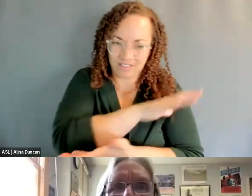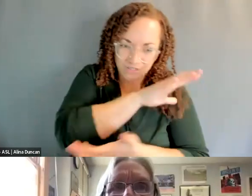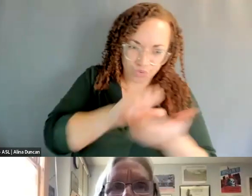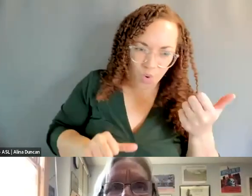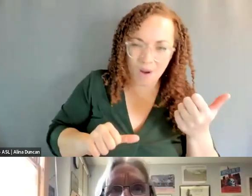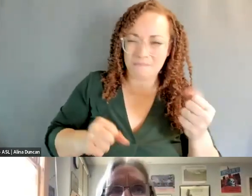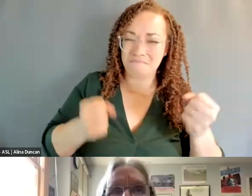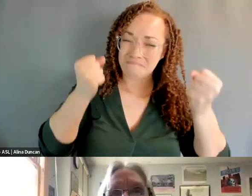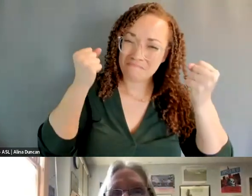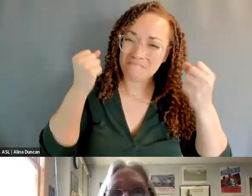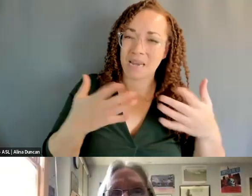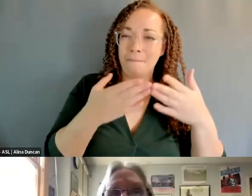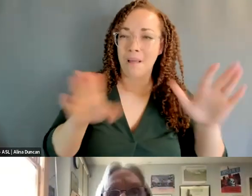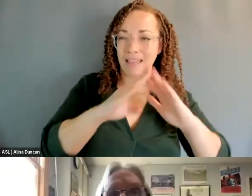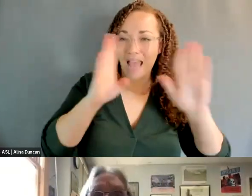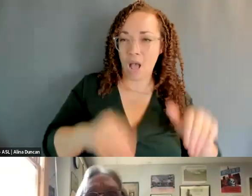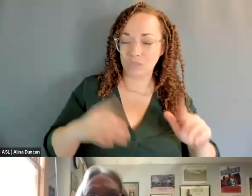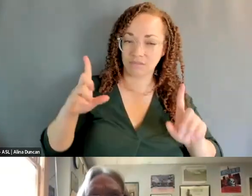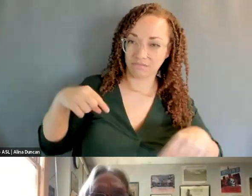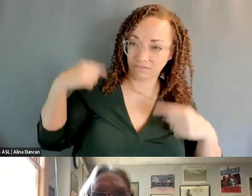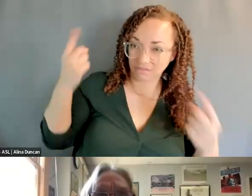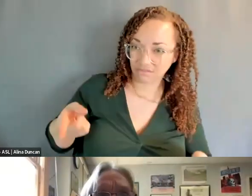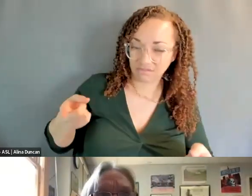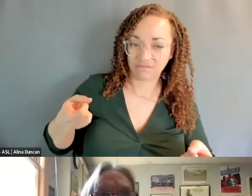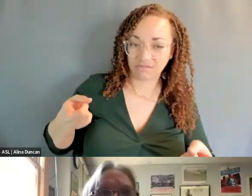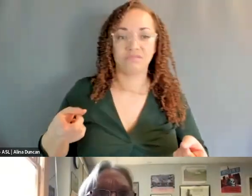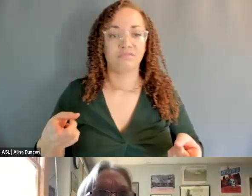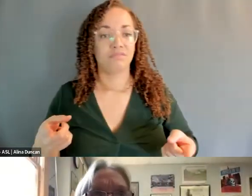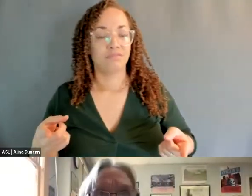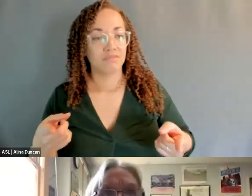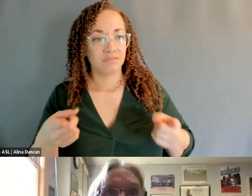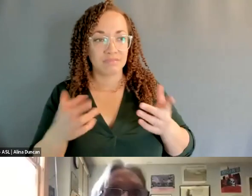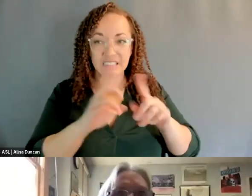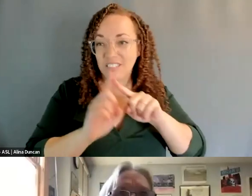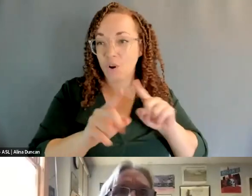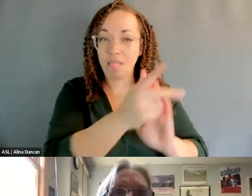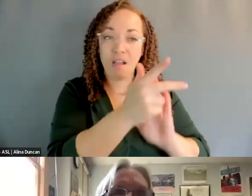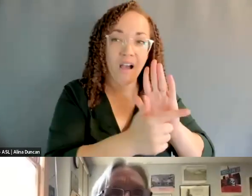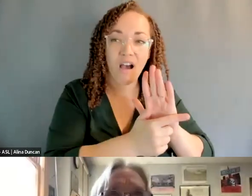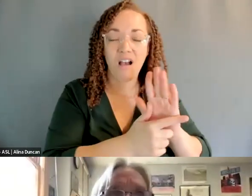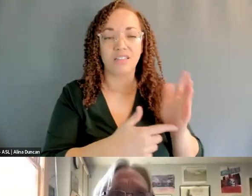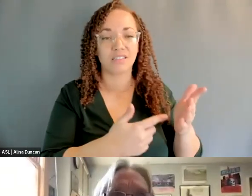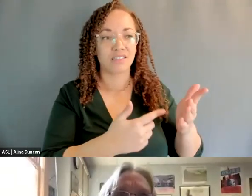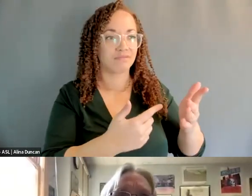487,000 units of public housing between HOPE-6 and neoliberal economic policies at HUD. Over